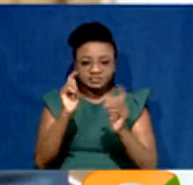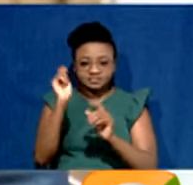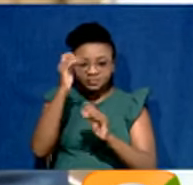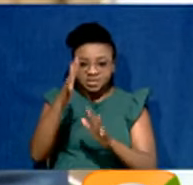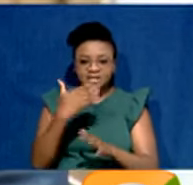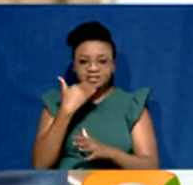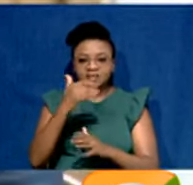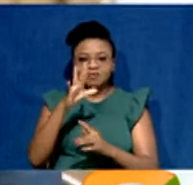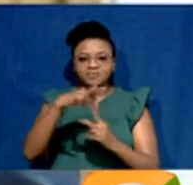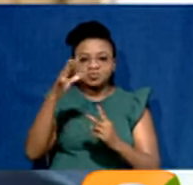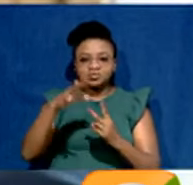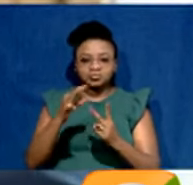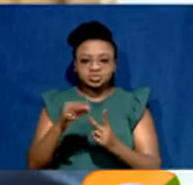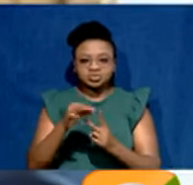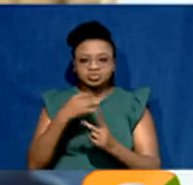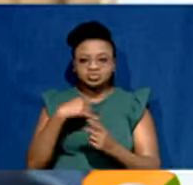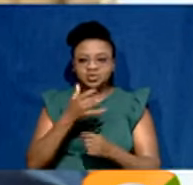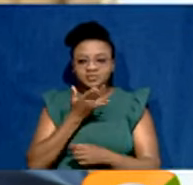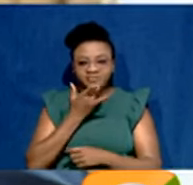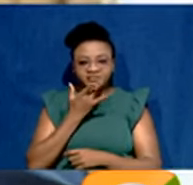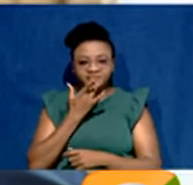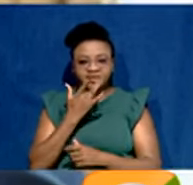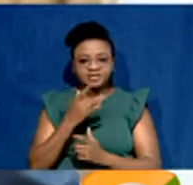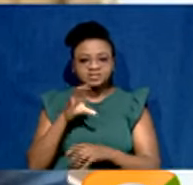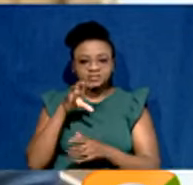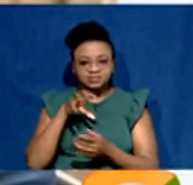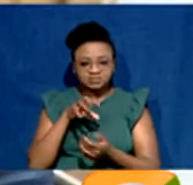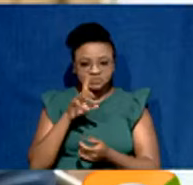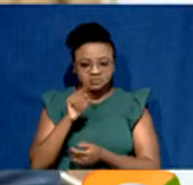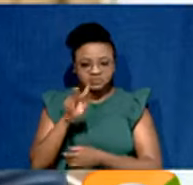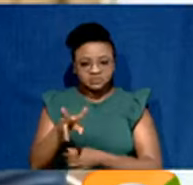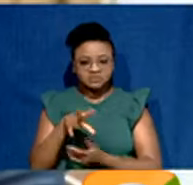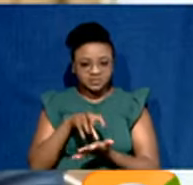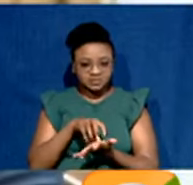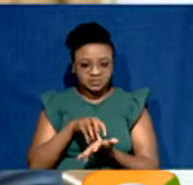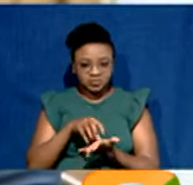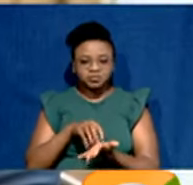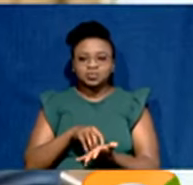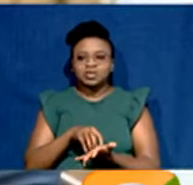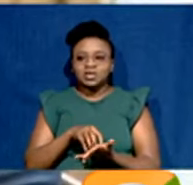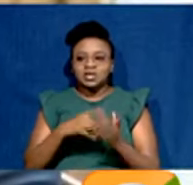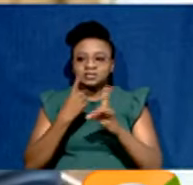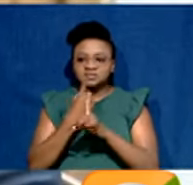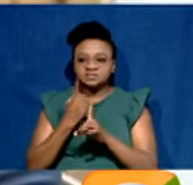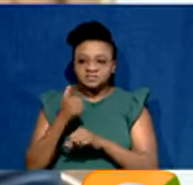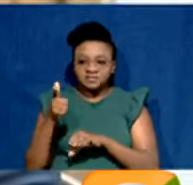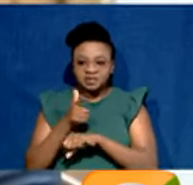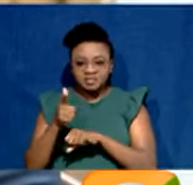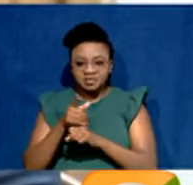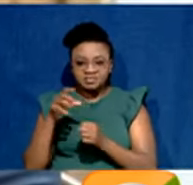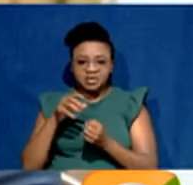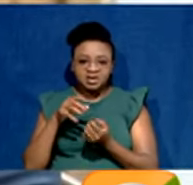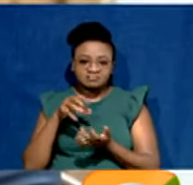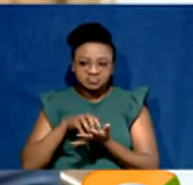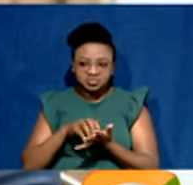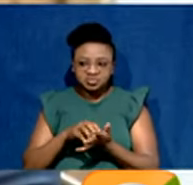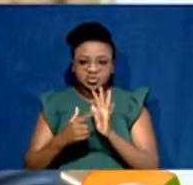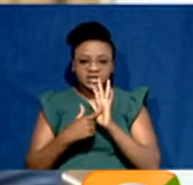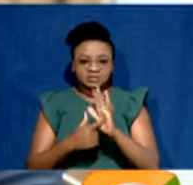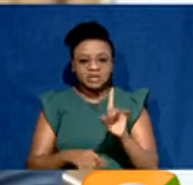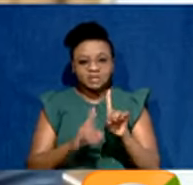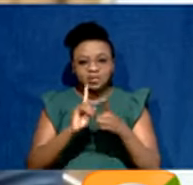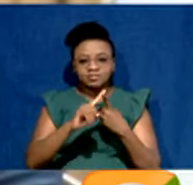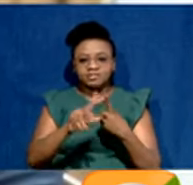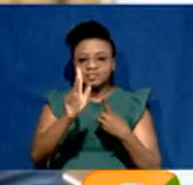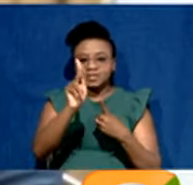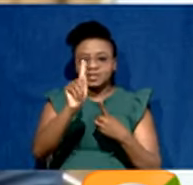the President of the Republic of Kenya, President William Samoei Ruto, with different media organizations. Those included here are KTN